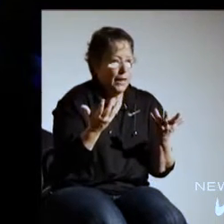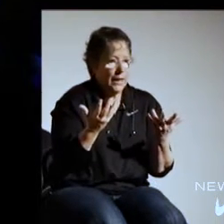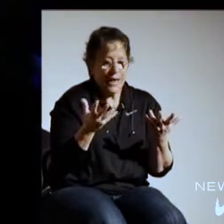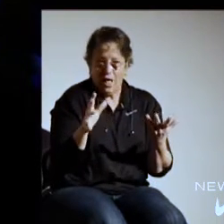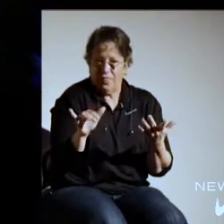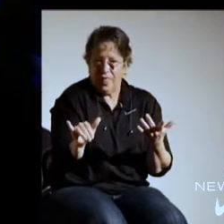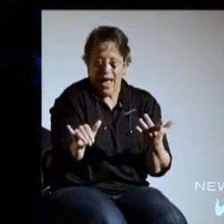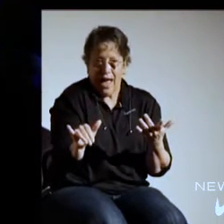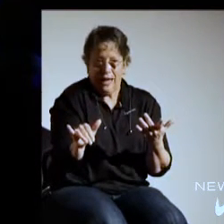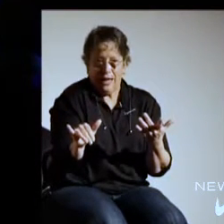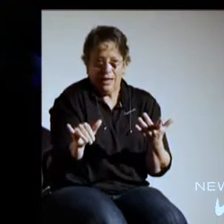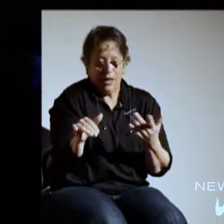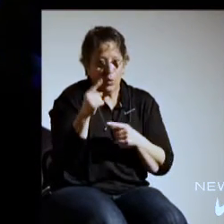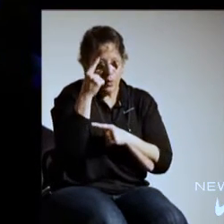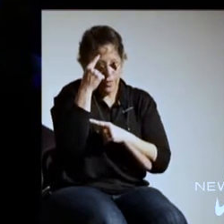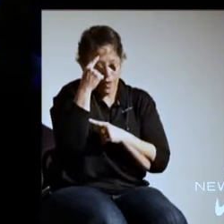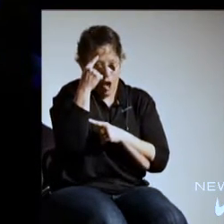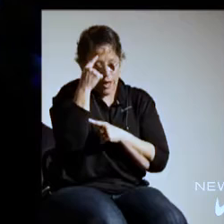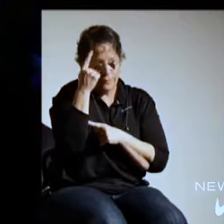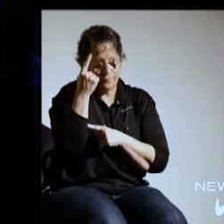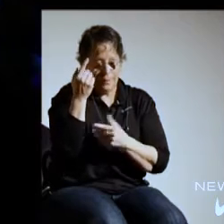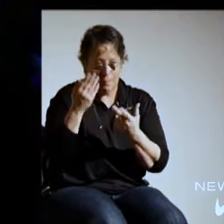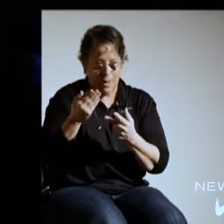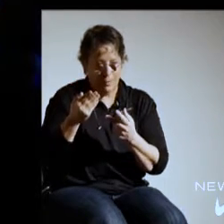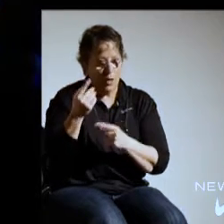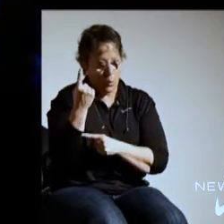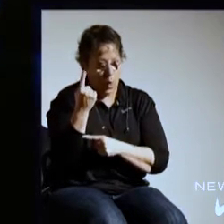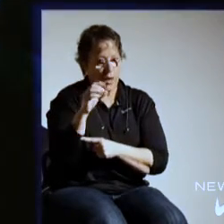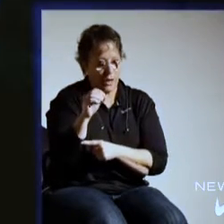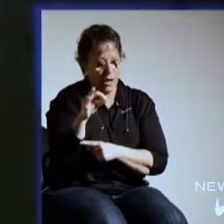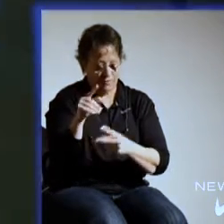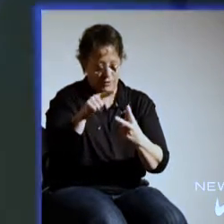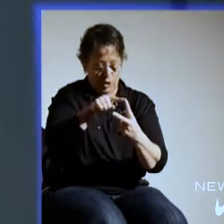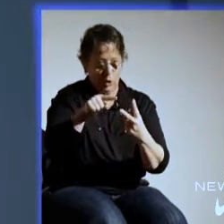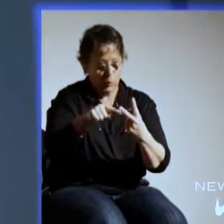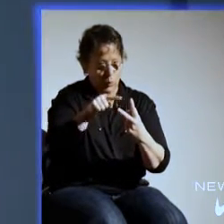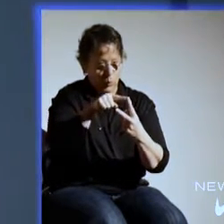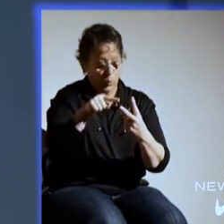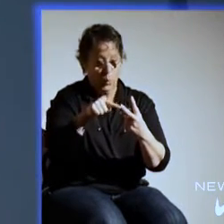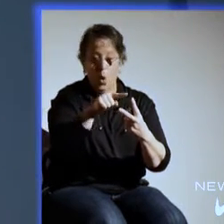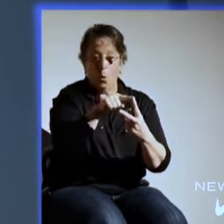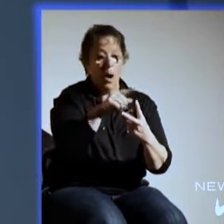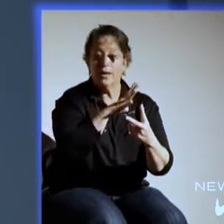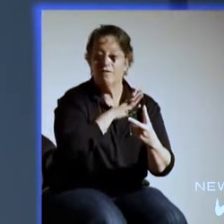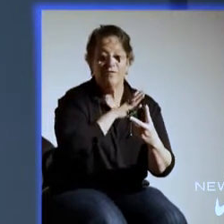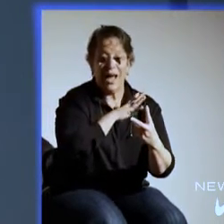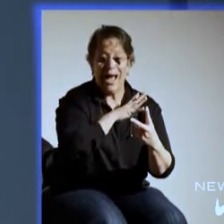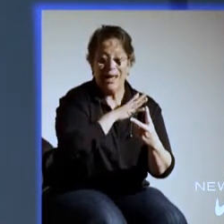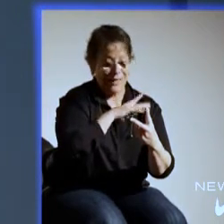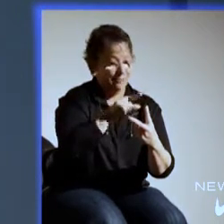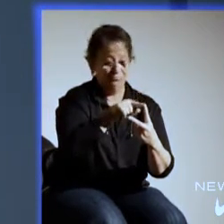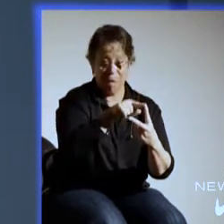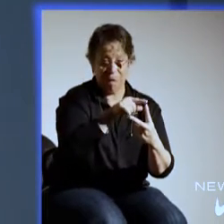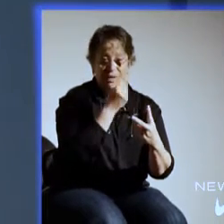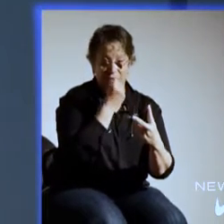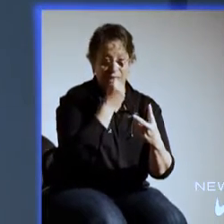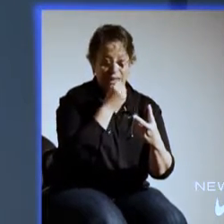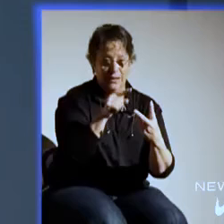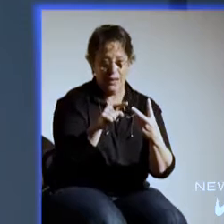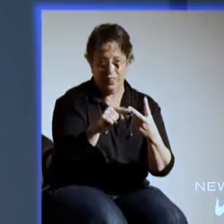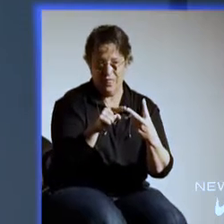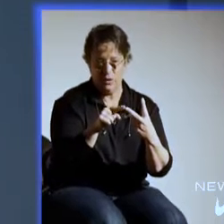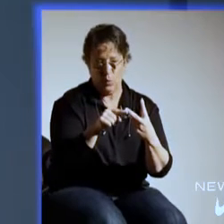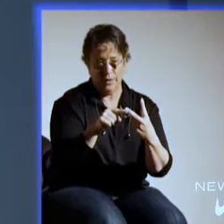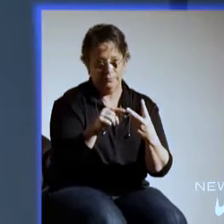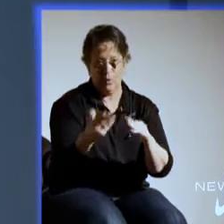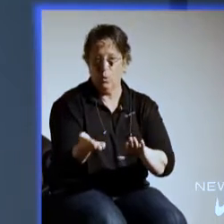we narrowed it down to these two specific mushrooms. One of them, she'd be totally fine, and the other one, she'd be dead in